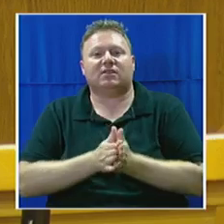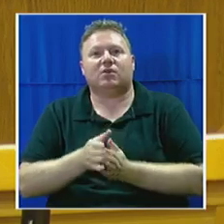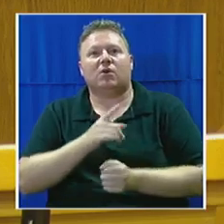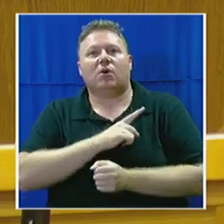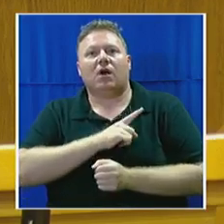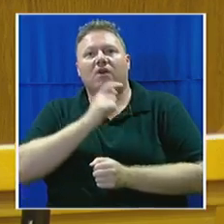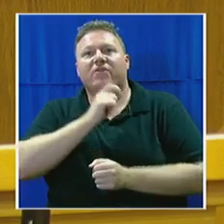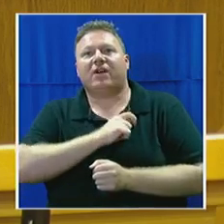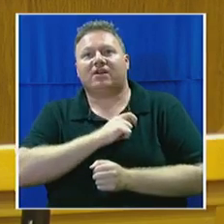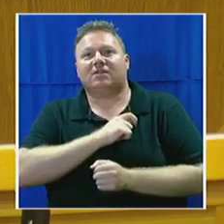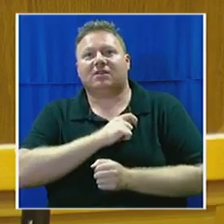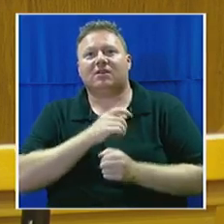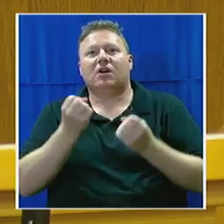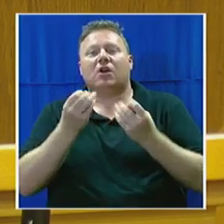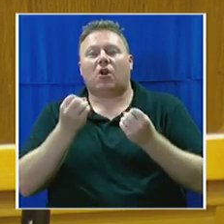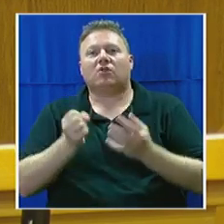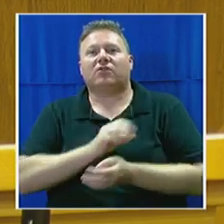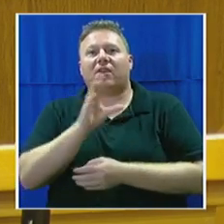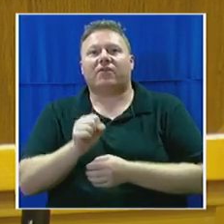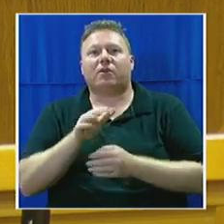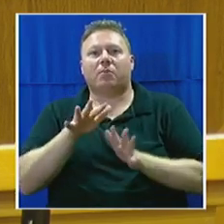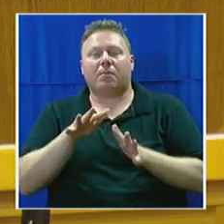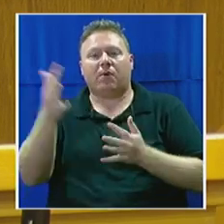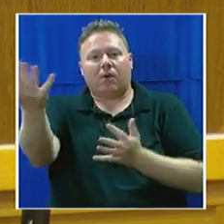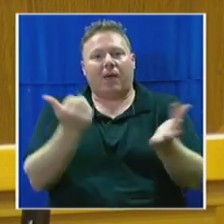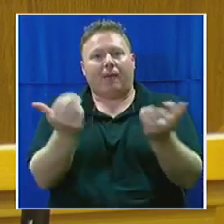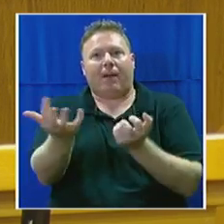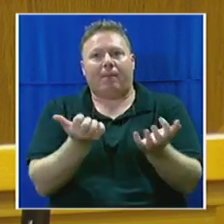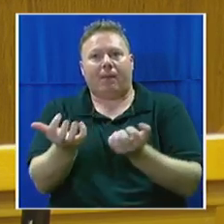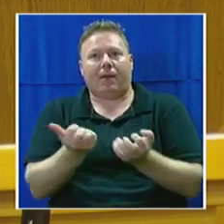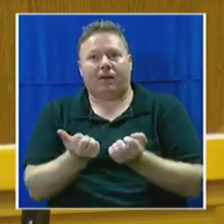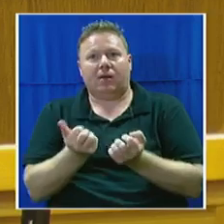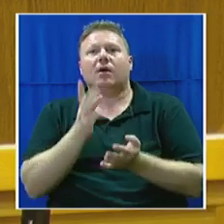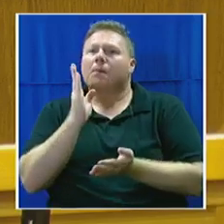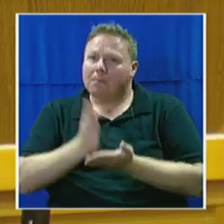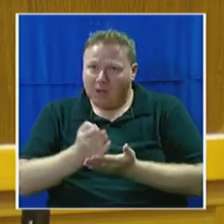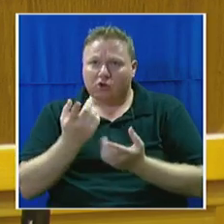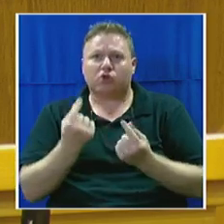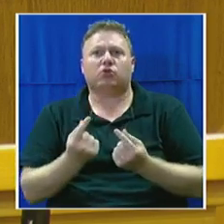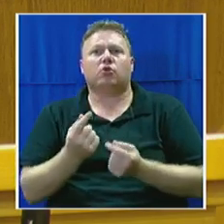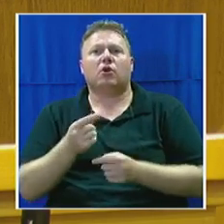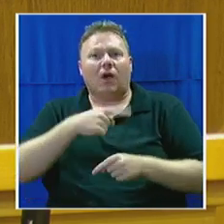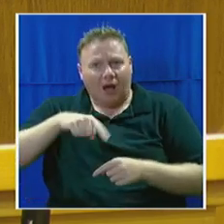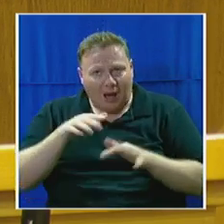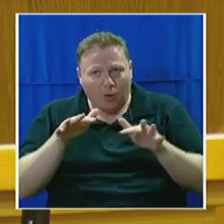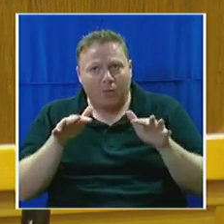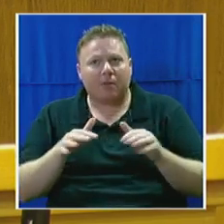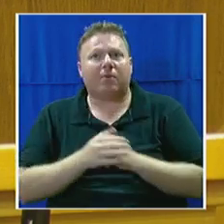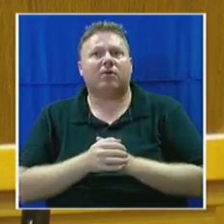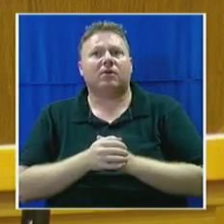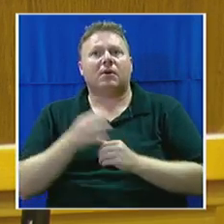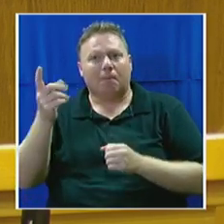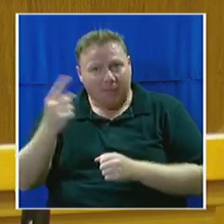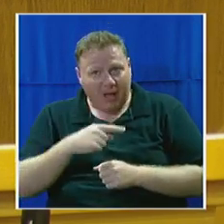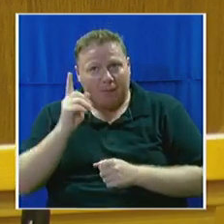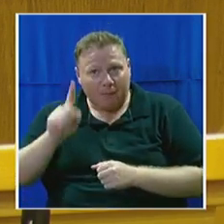we are repatriating a lot of our South Africans. That we must do. Those are our people. They have to be brought back here, and yes,